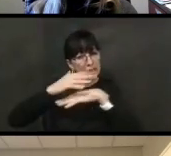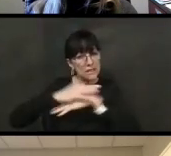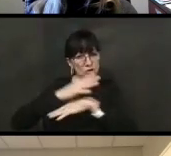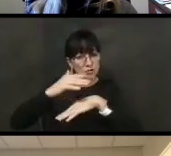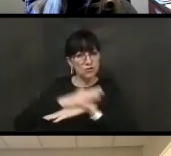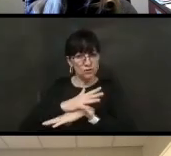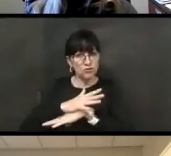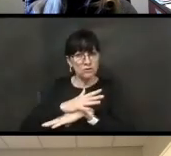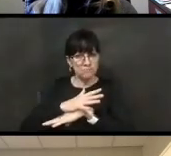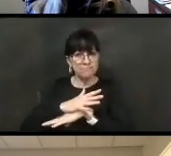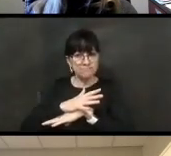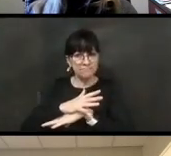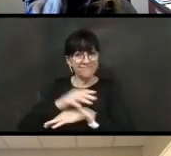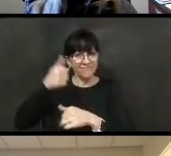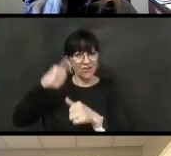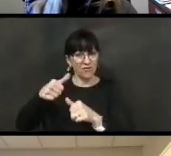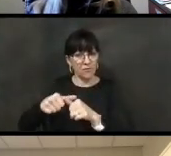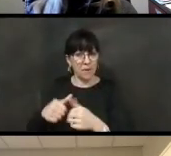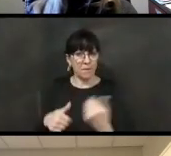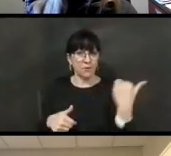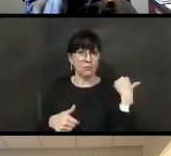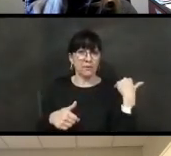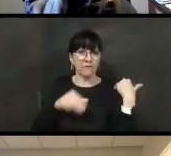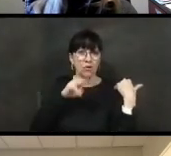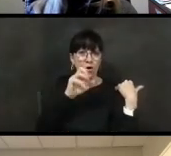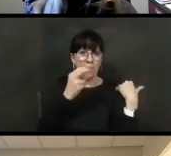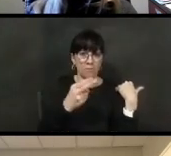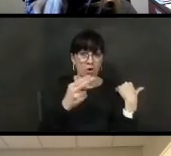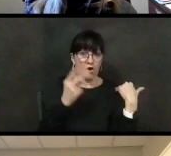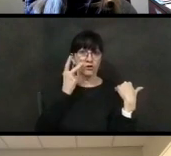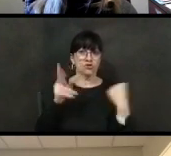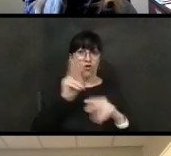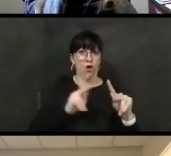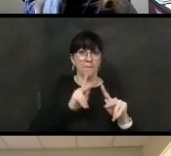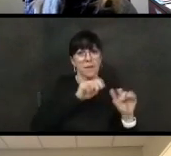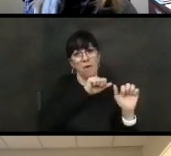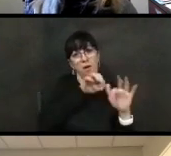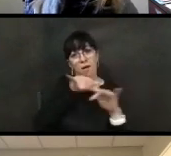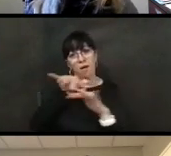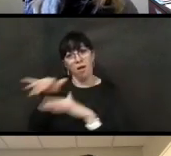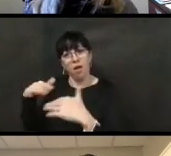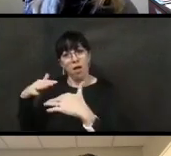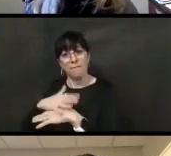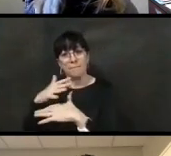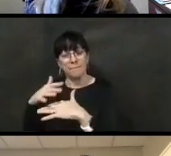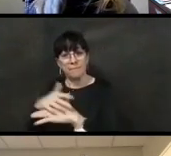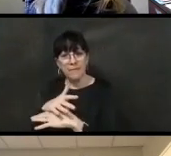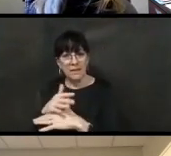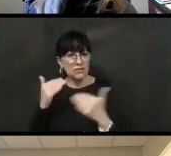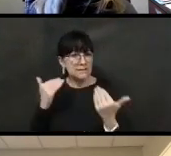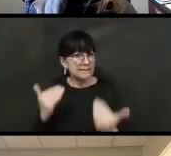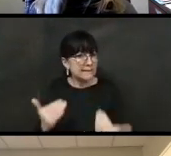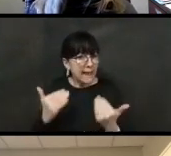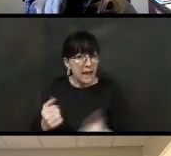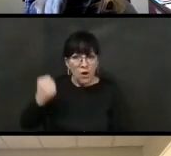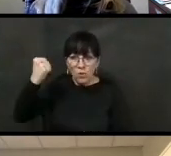in March, and so Kimberly Hill wants to know, when will the beaches reopen, and how does that fit into our reopening plan? Good